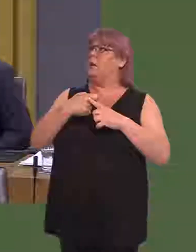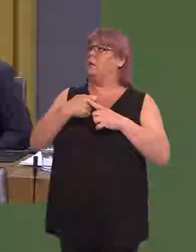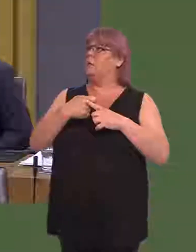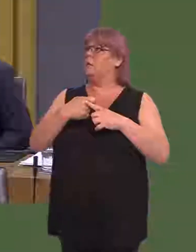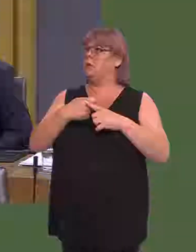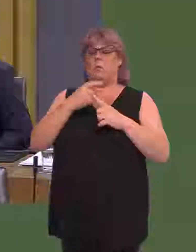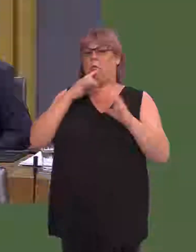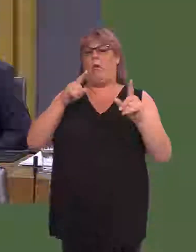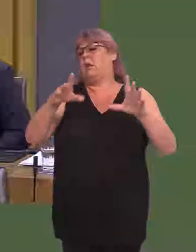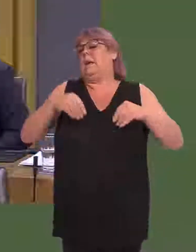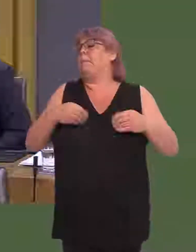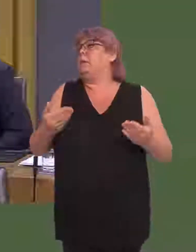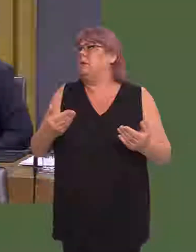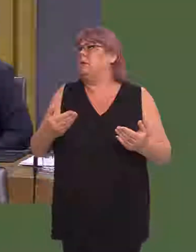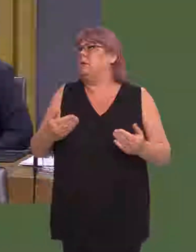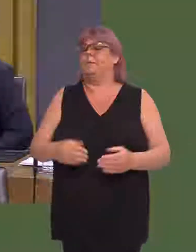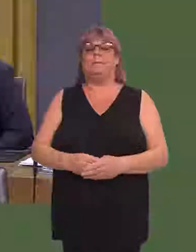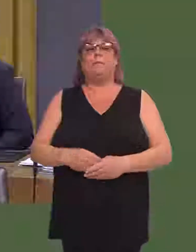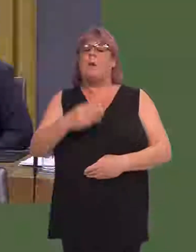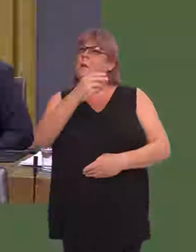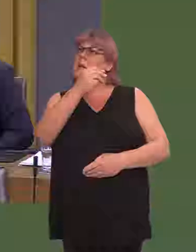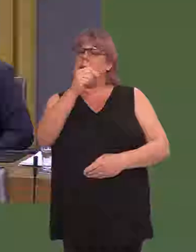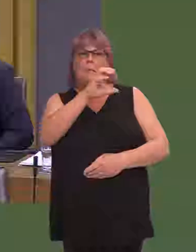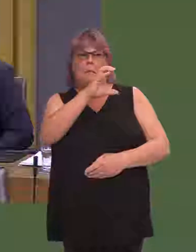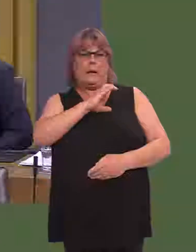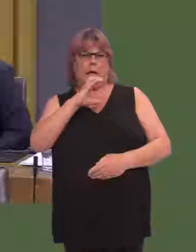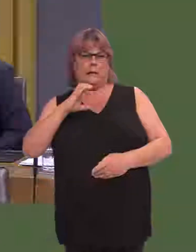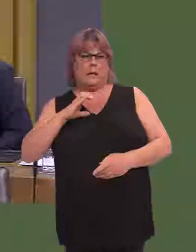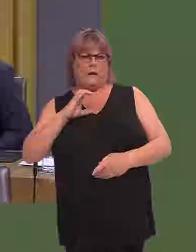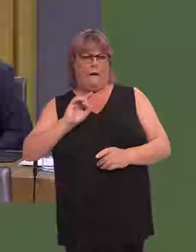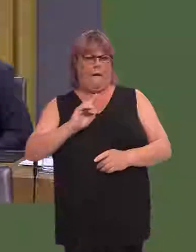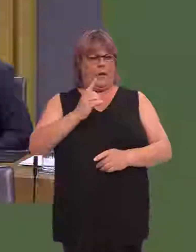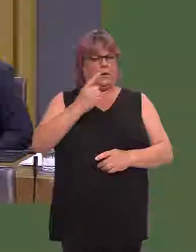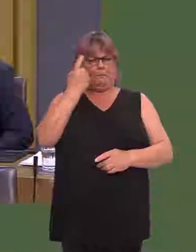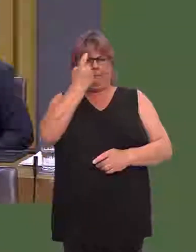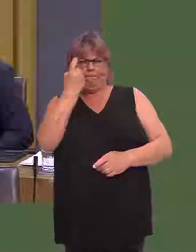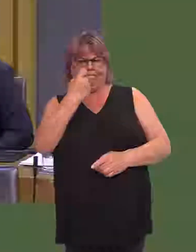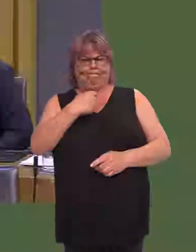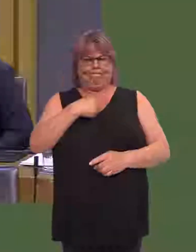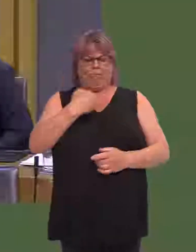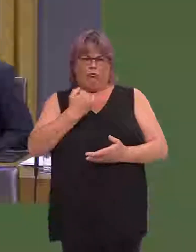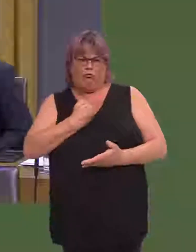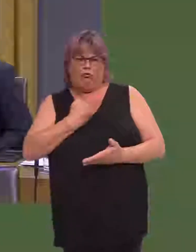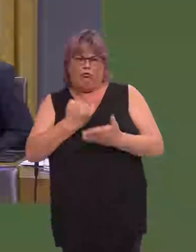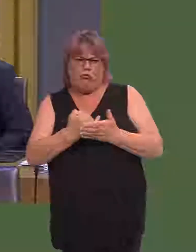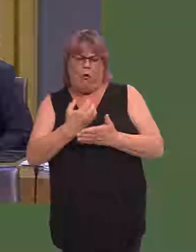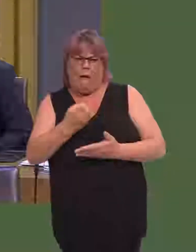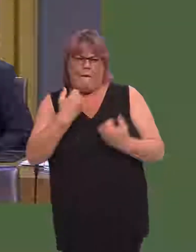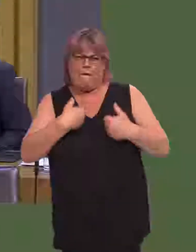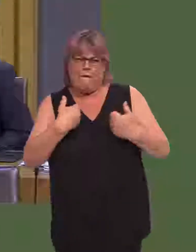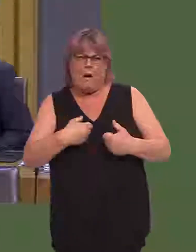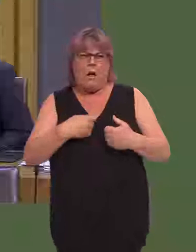UK, it's not acceptable full stop. For some cancers, the wait between first suspecting that something is wrong